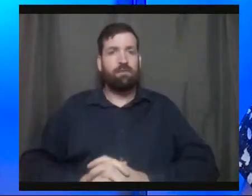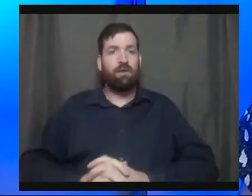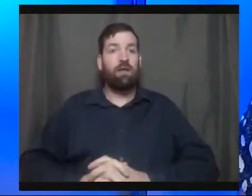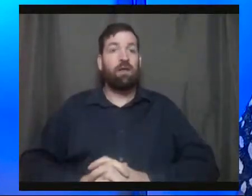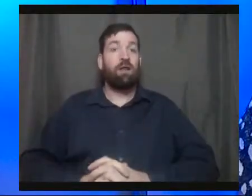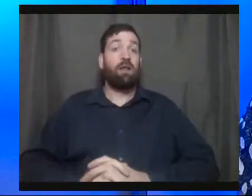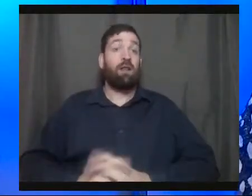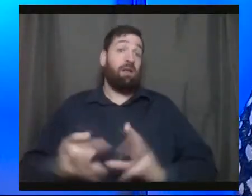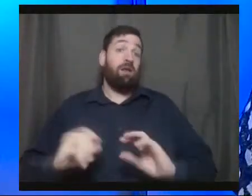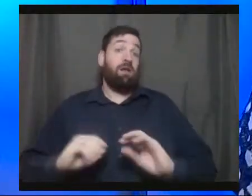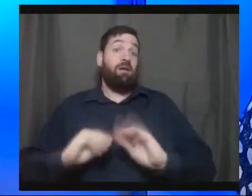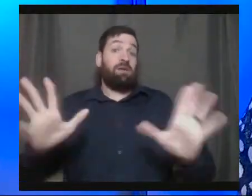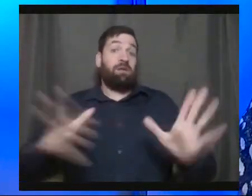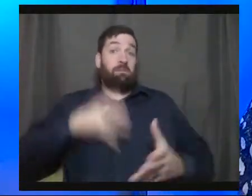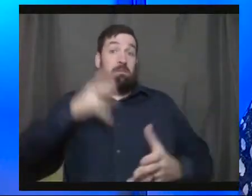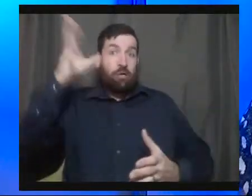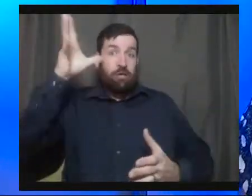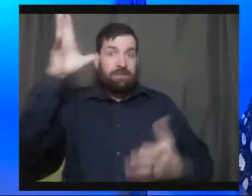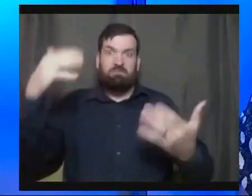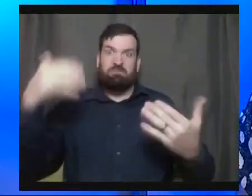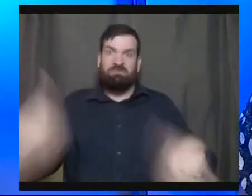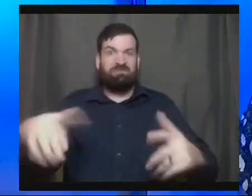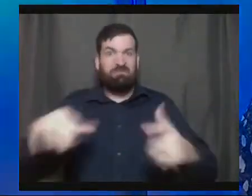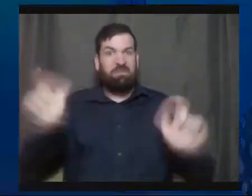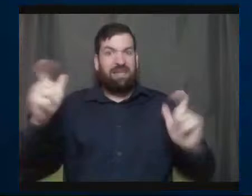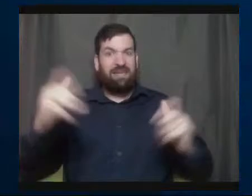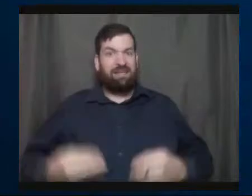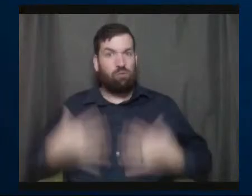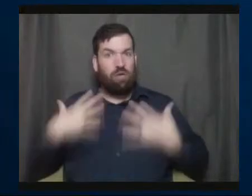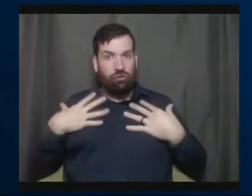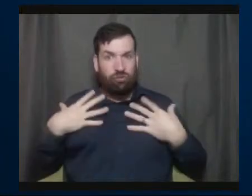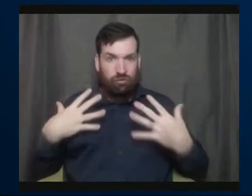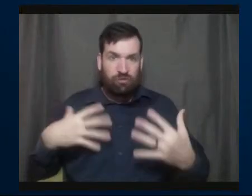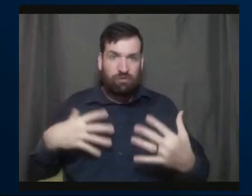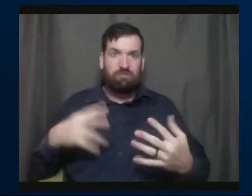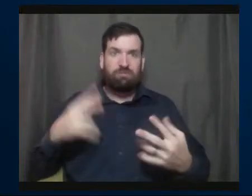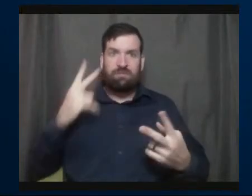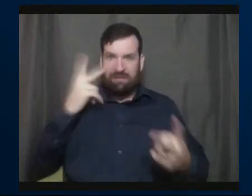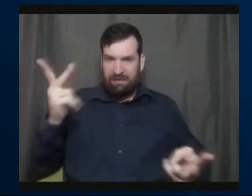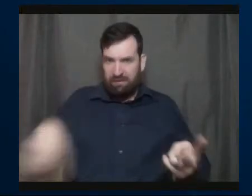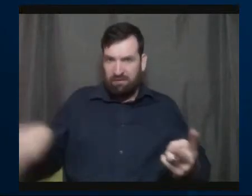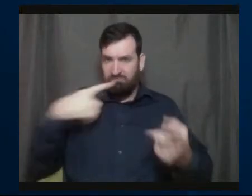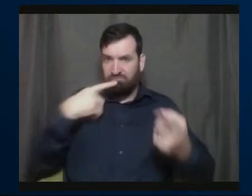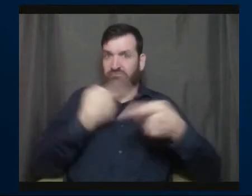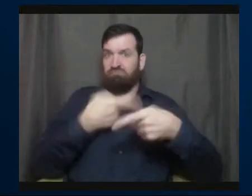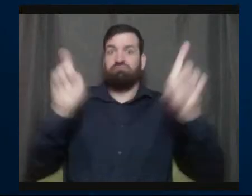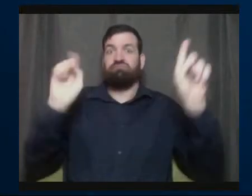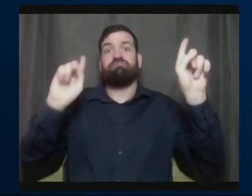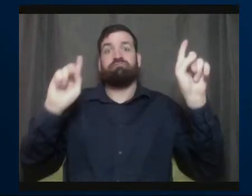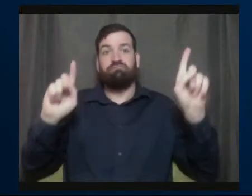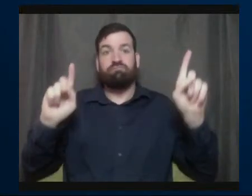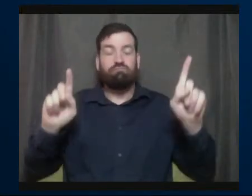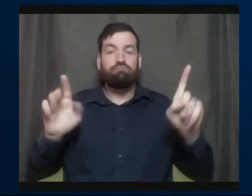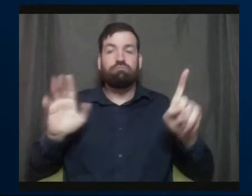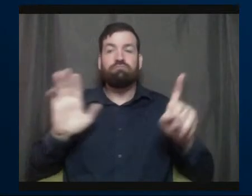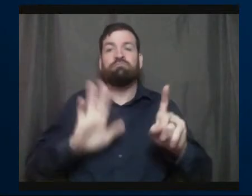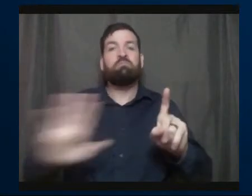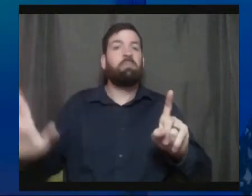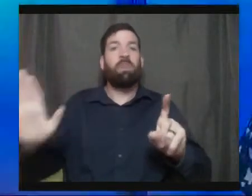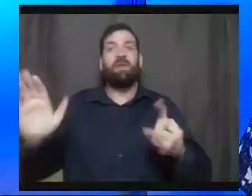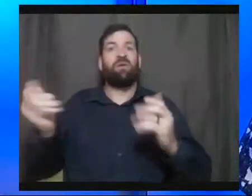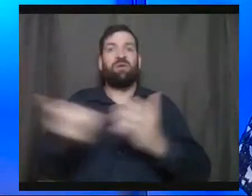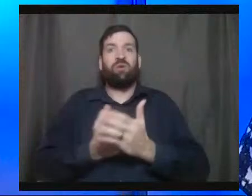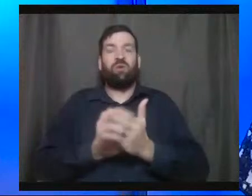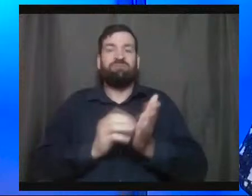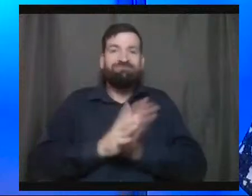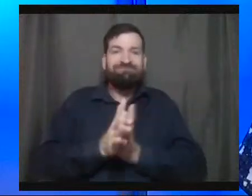parents were a very big inspiration. Seeing what they overcame, seeing their new lease on life at their